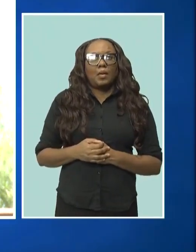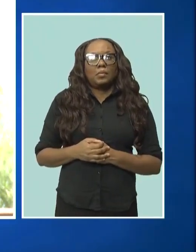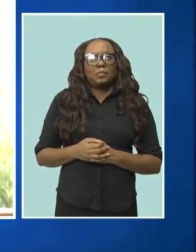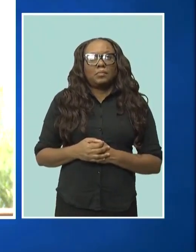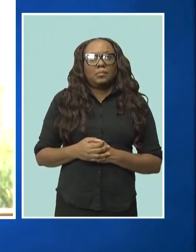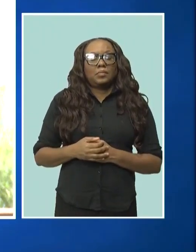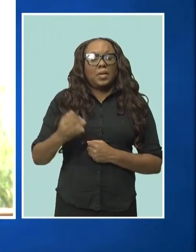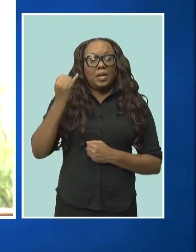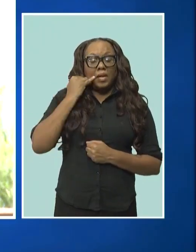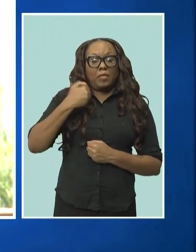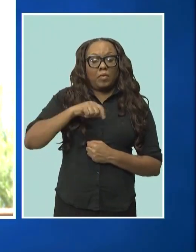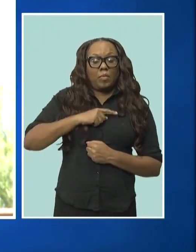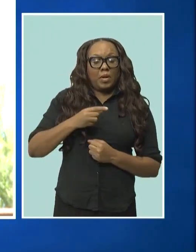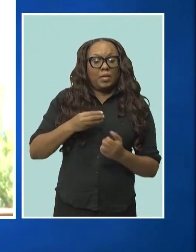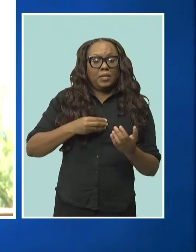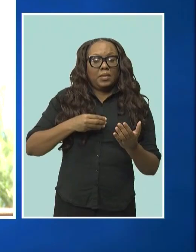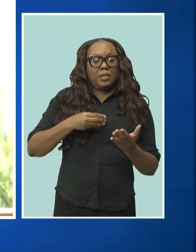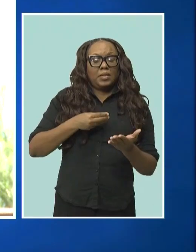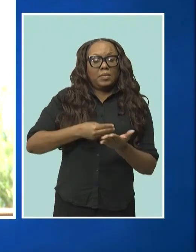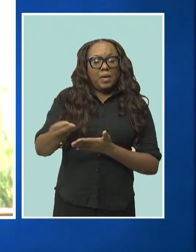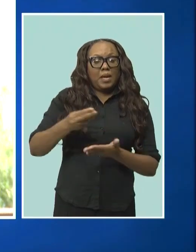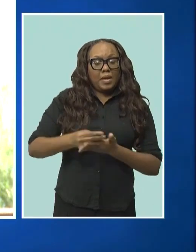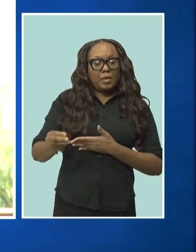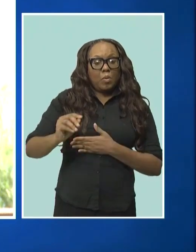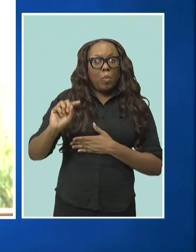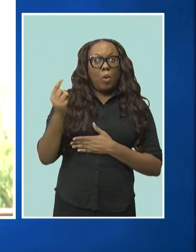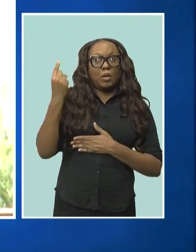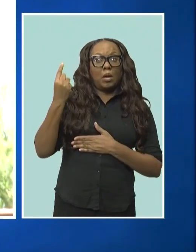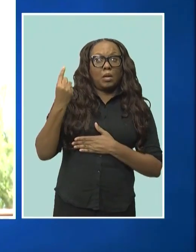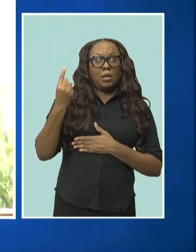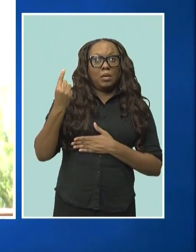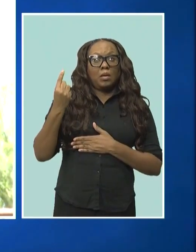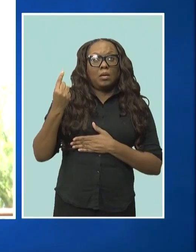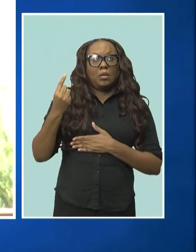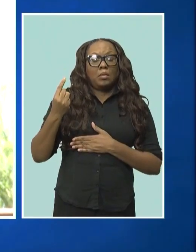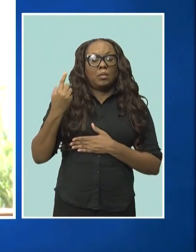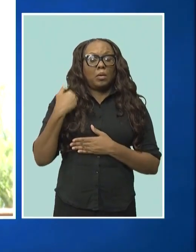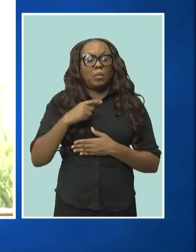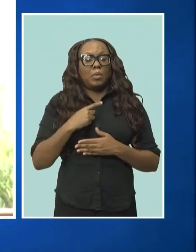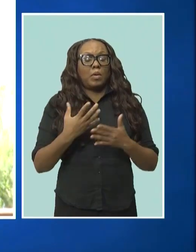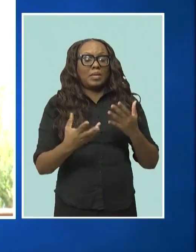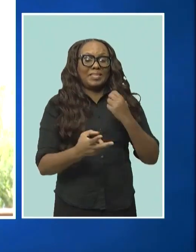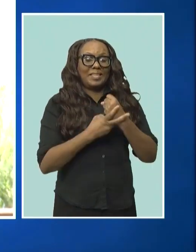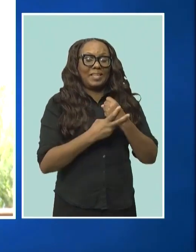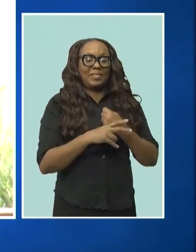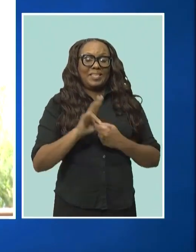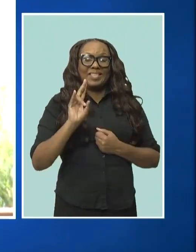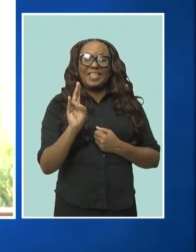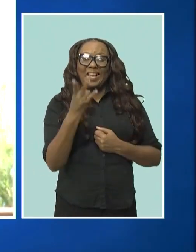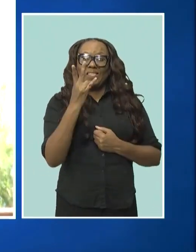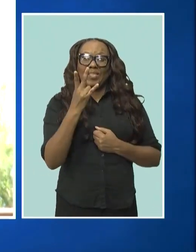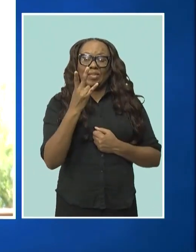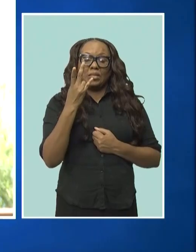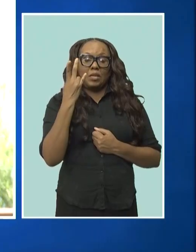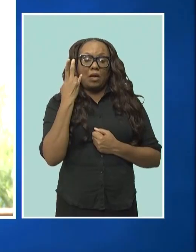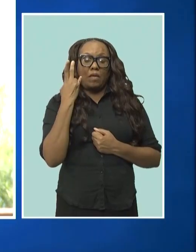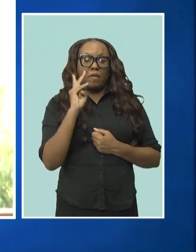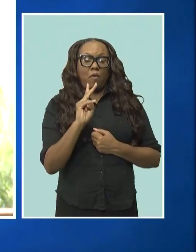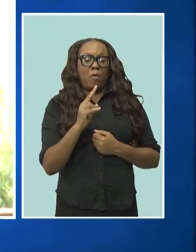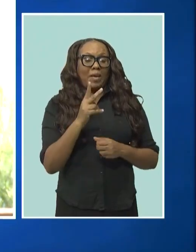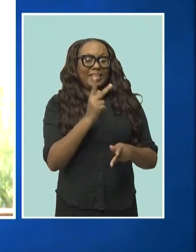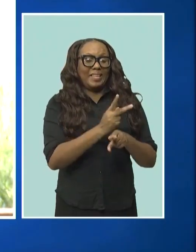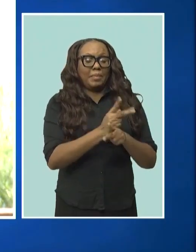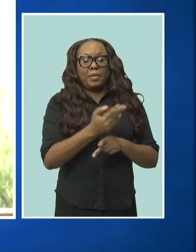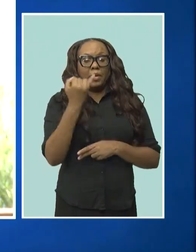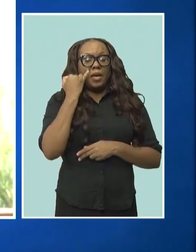save $7 in spending if we were hit and damaged by a climate crisis. That's